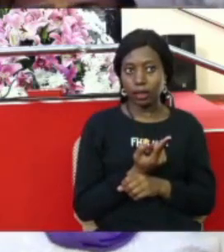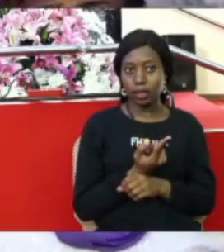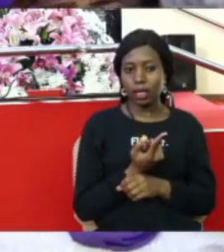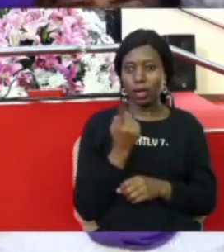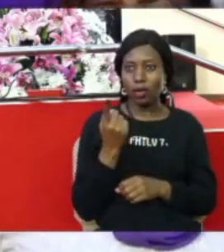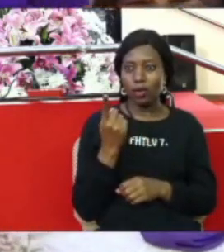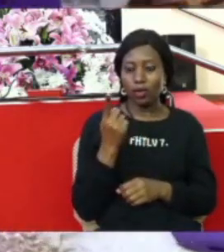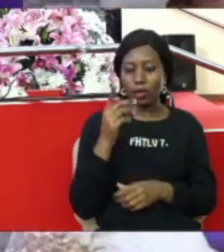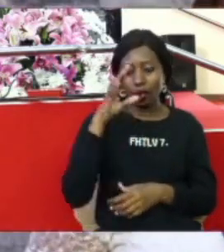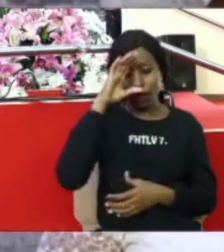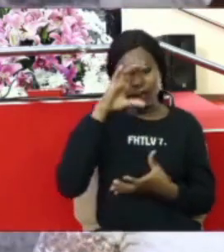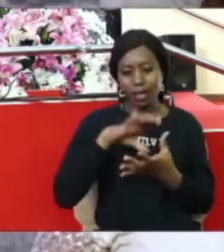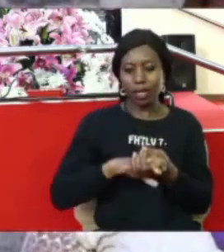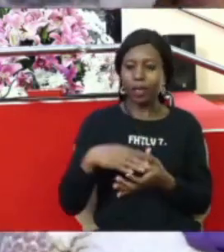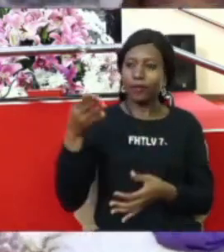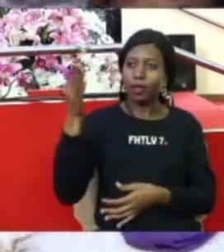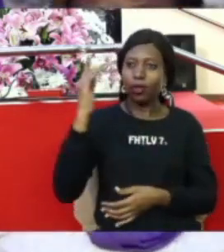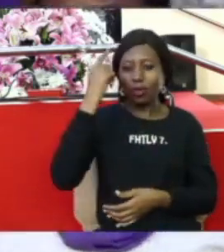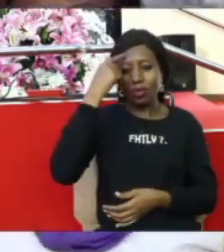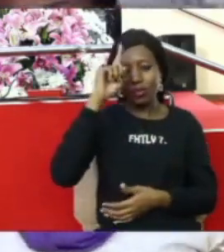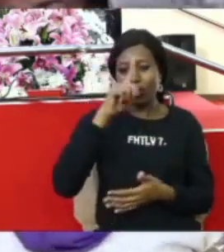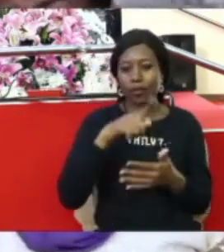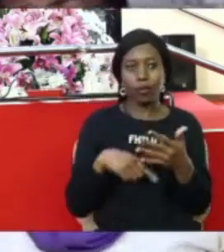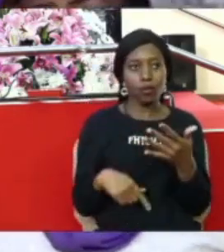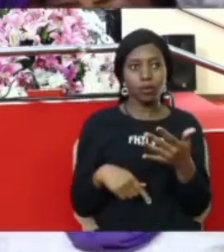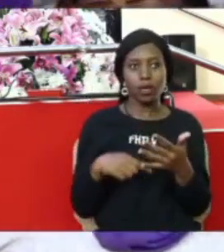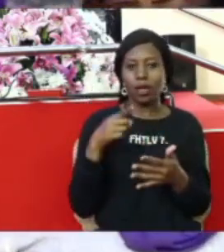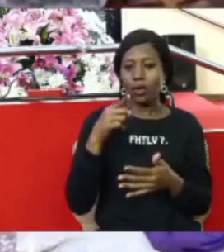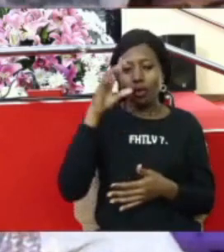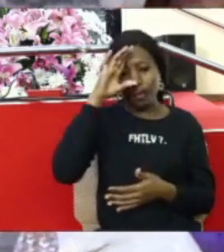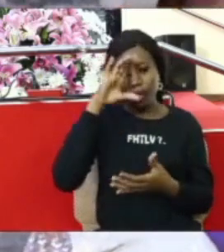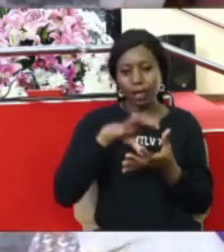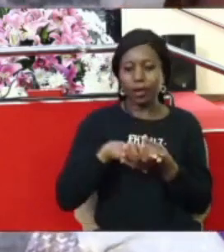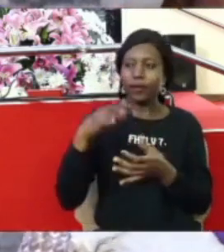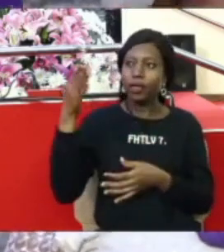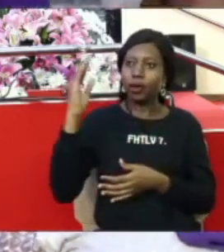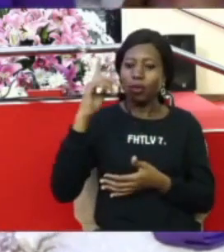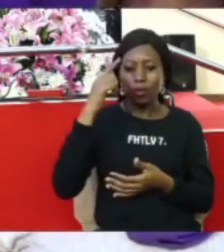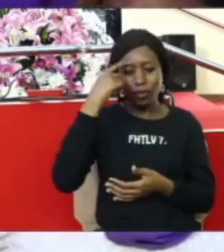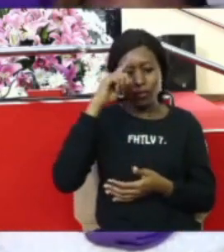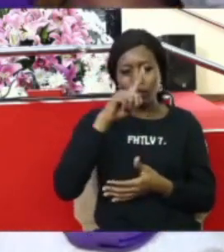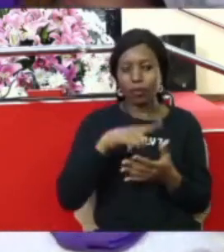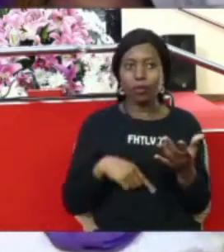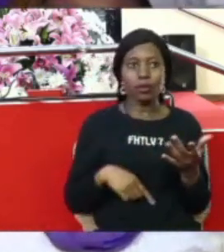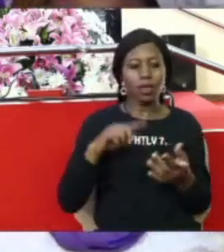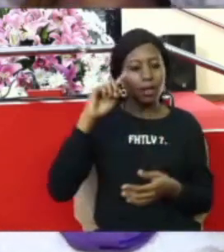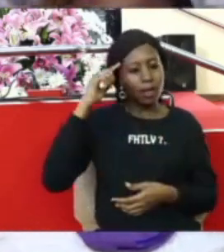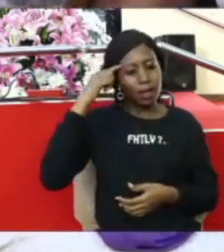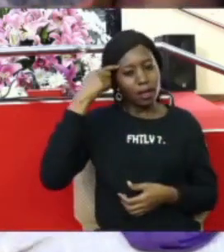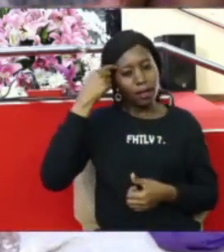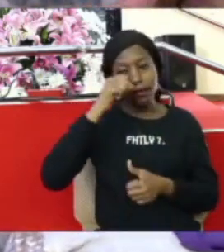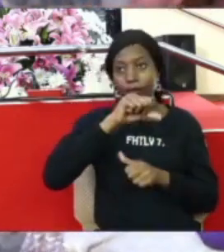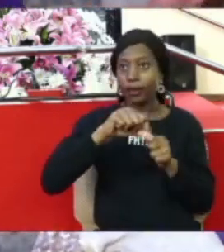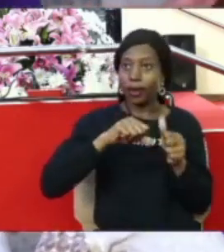God? What is that thing that you're believing God? Think about it. It doesn't